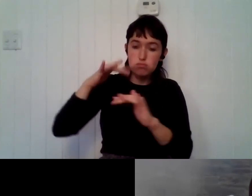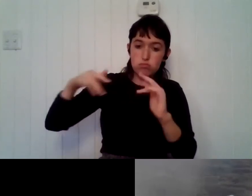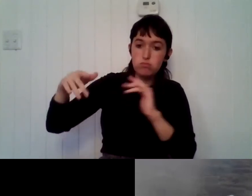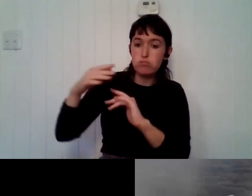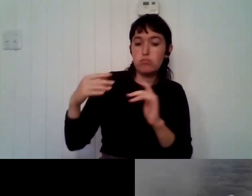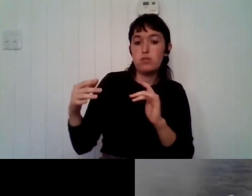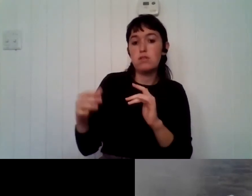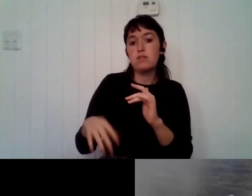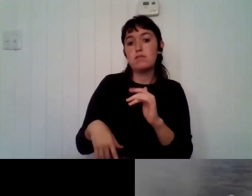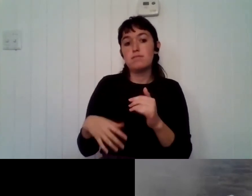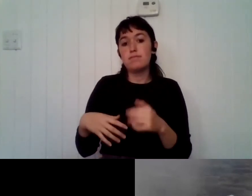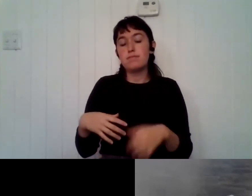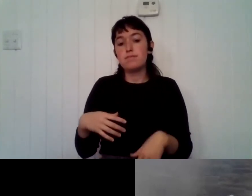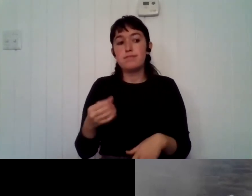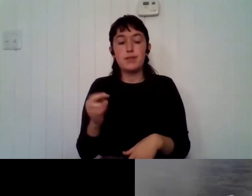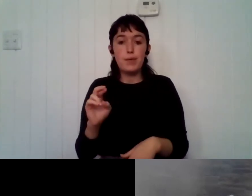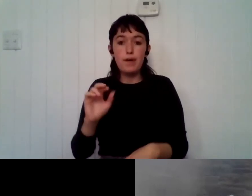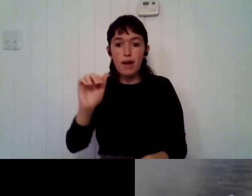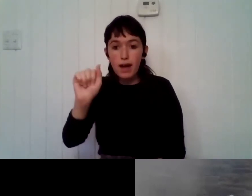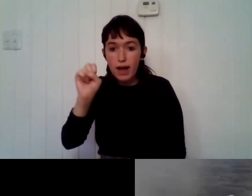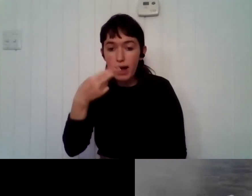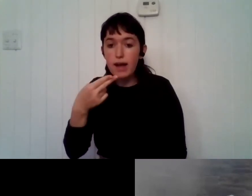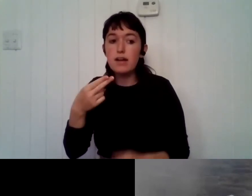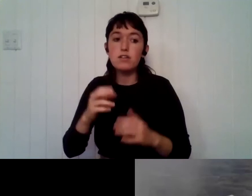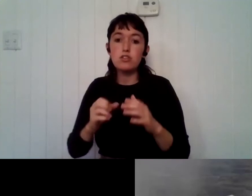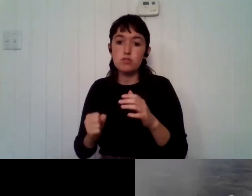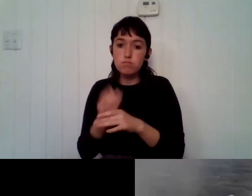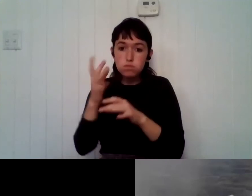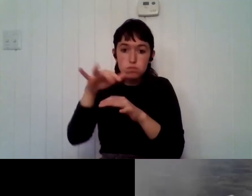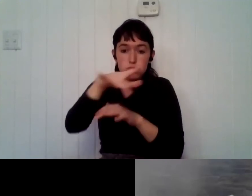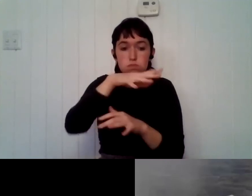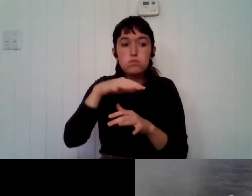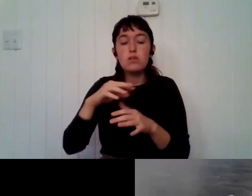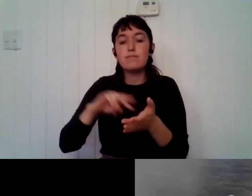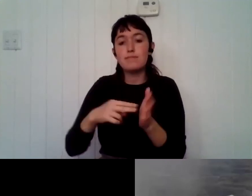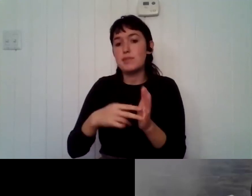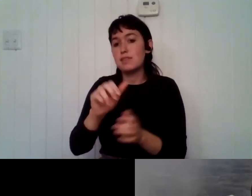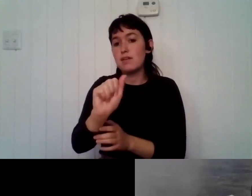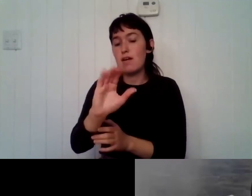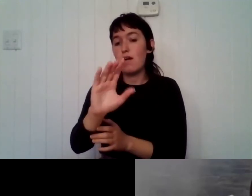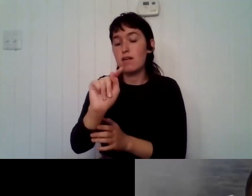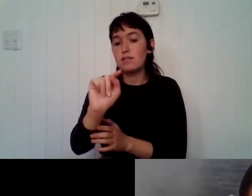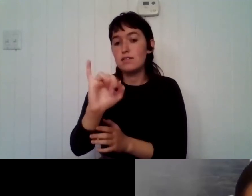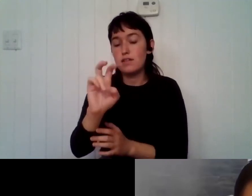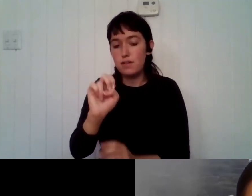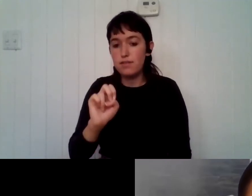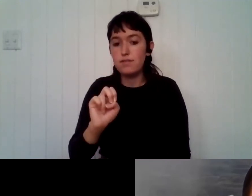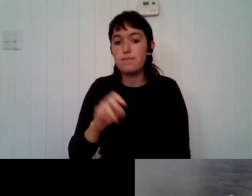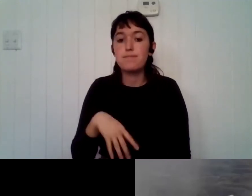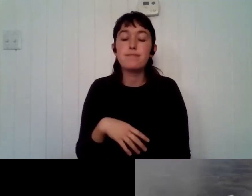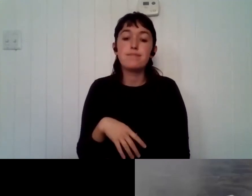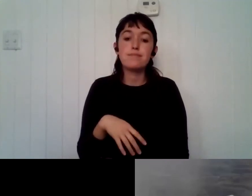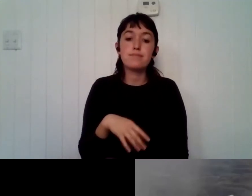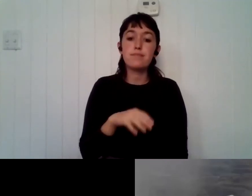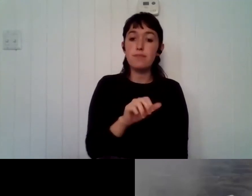or pyroclastic flows or ash. Those are active, those are erupting. But active volcanoes that are not currently erupting, those